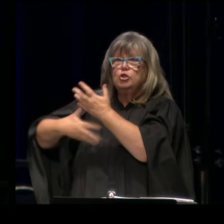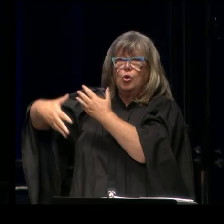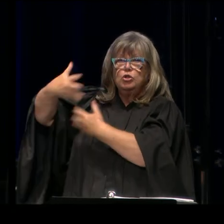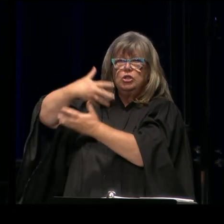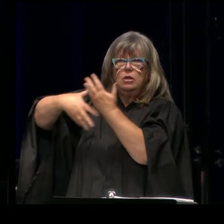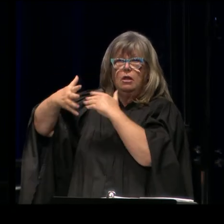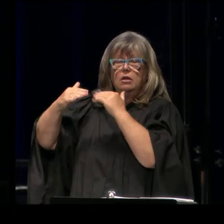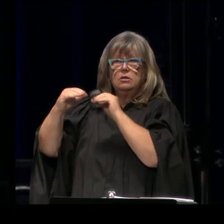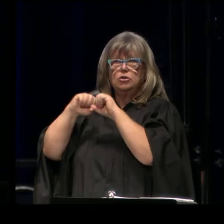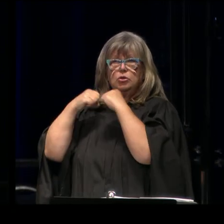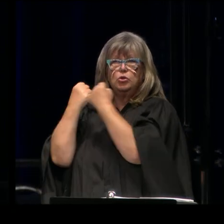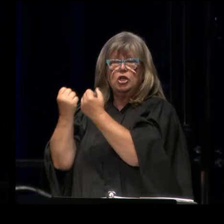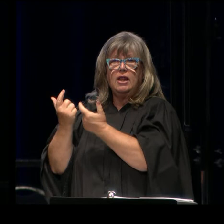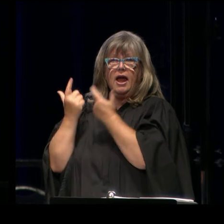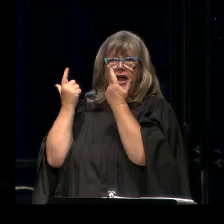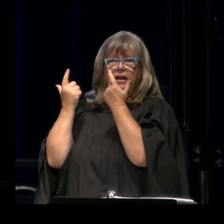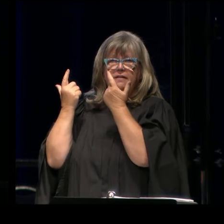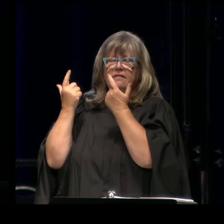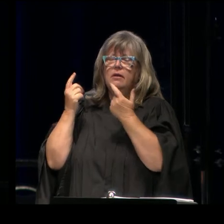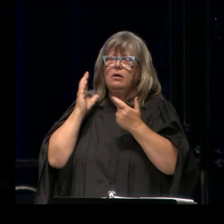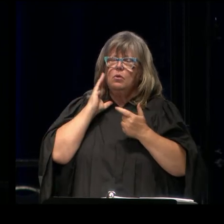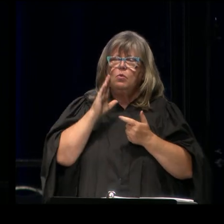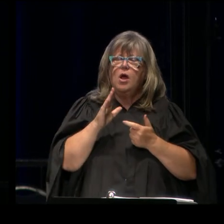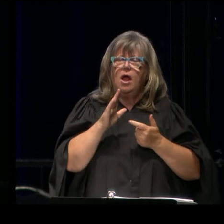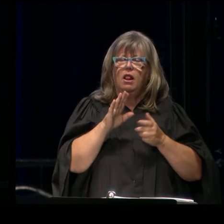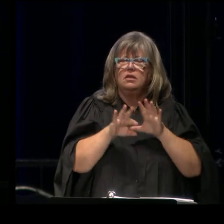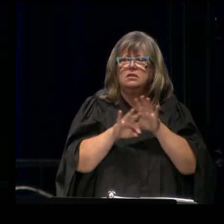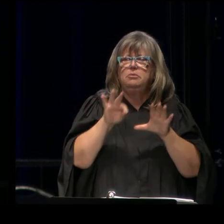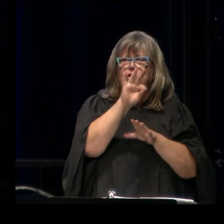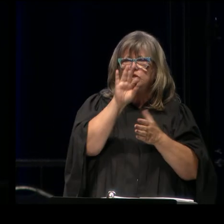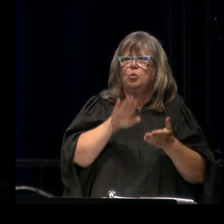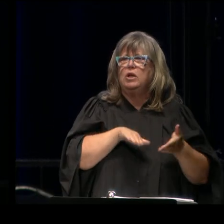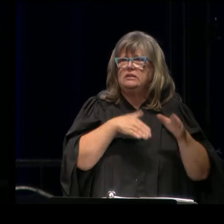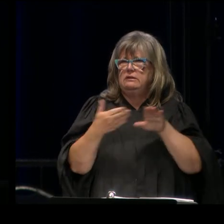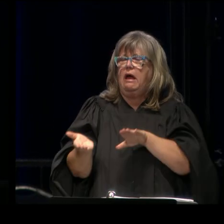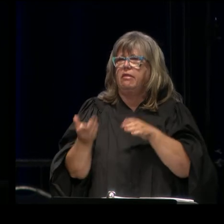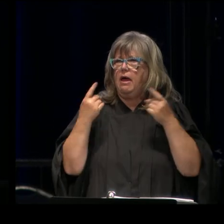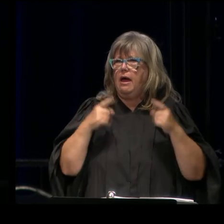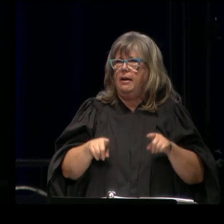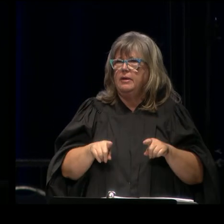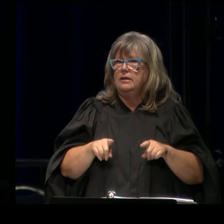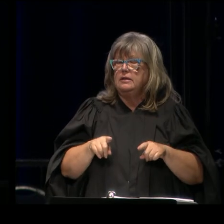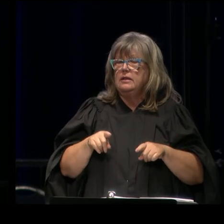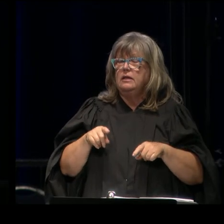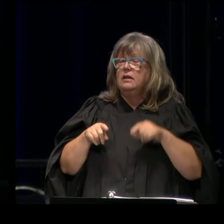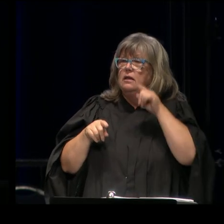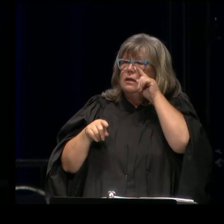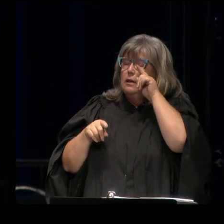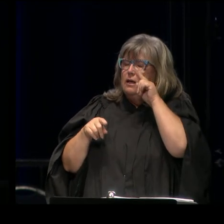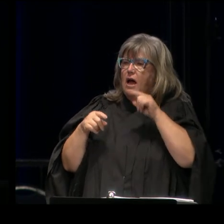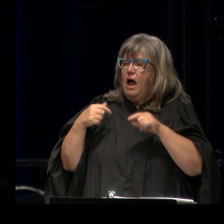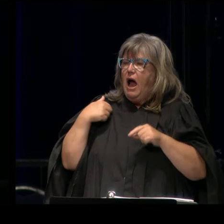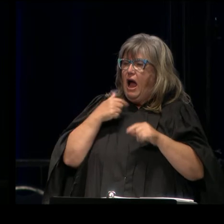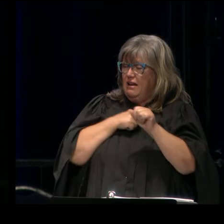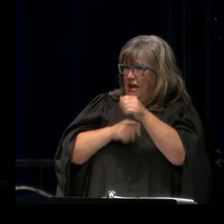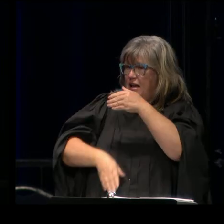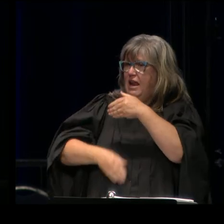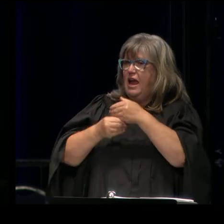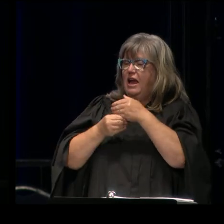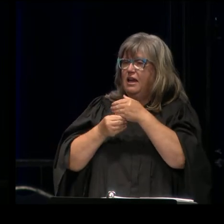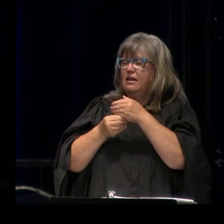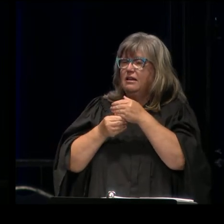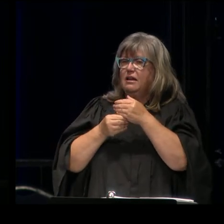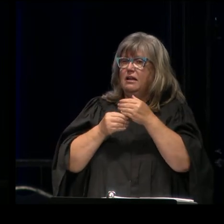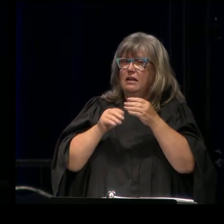spiritual death." I can add that we live in a world that we reached